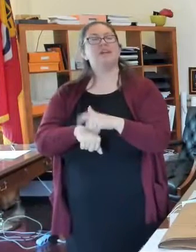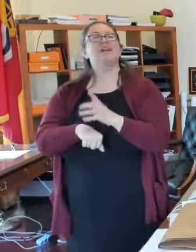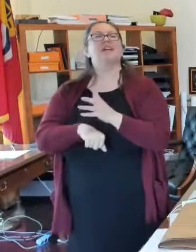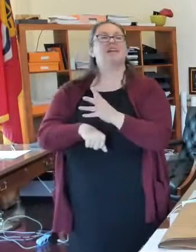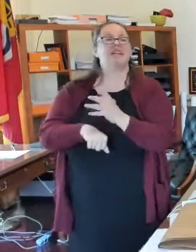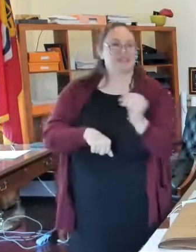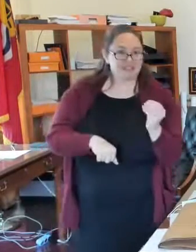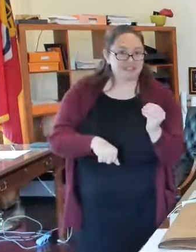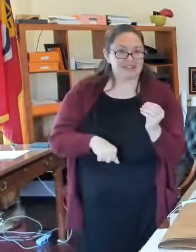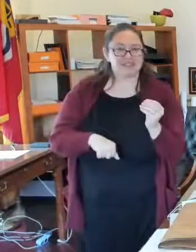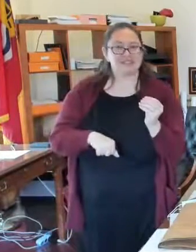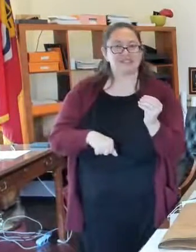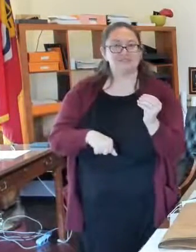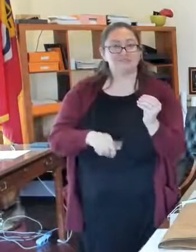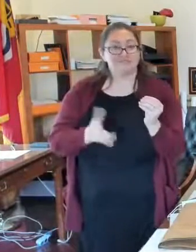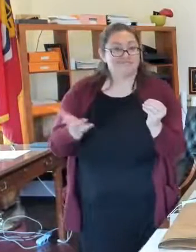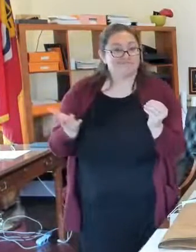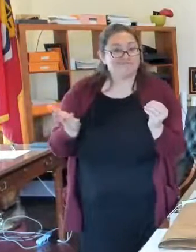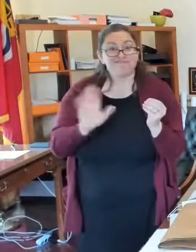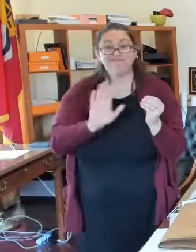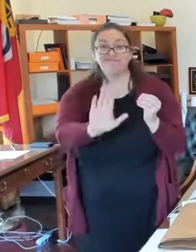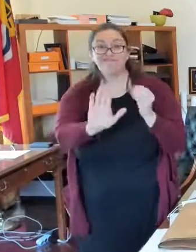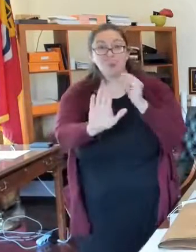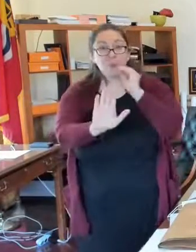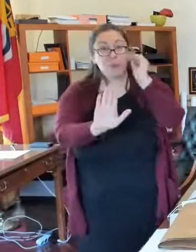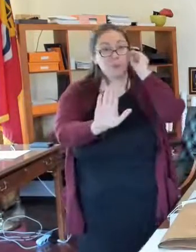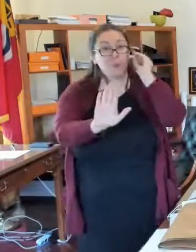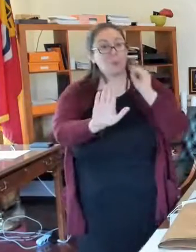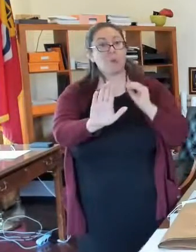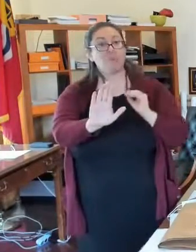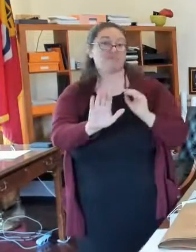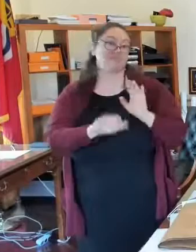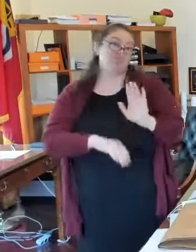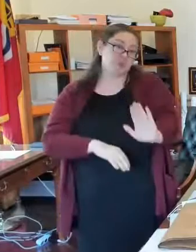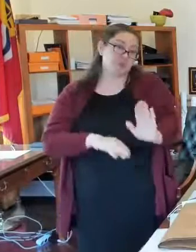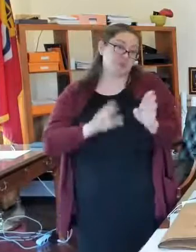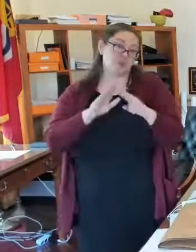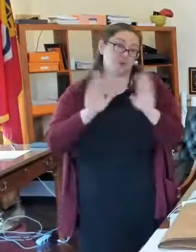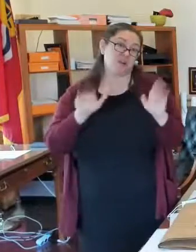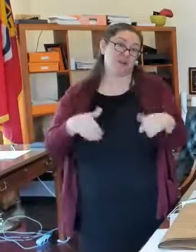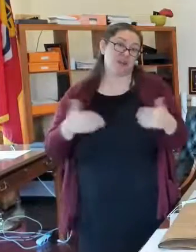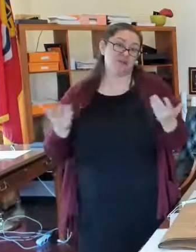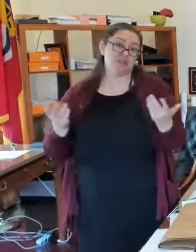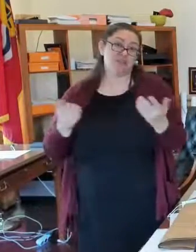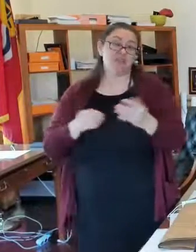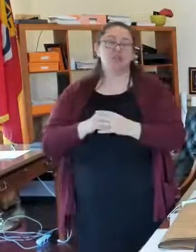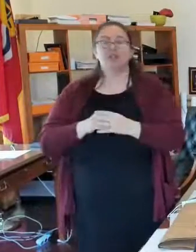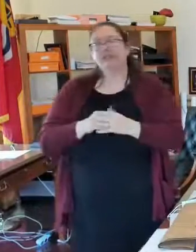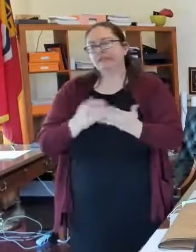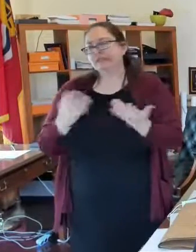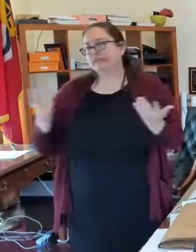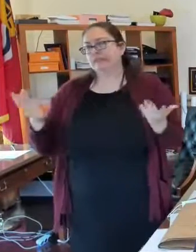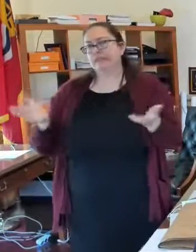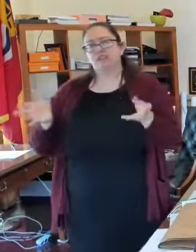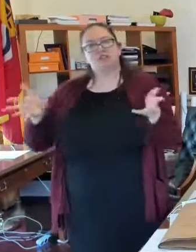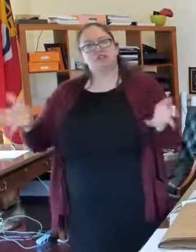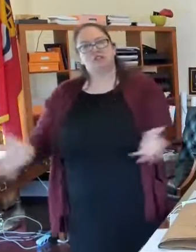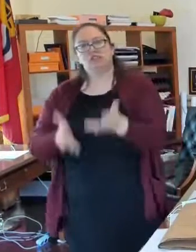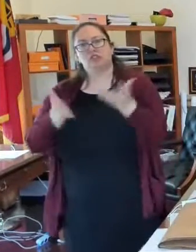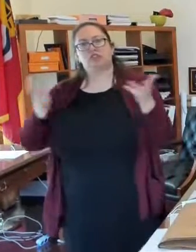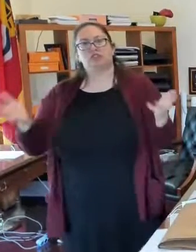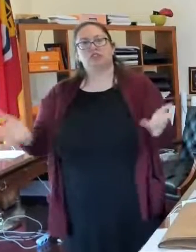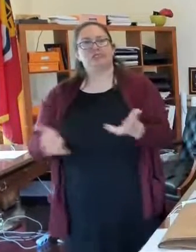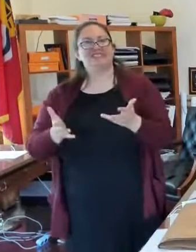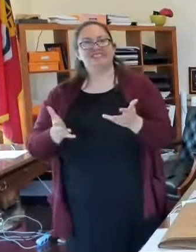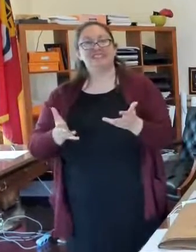understand that it's your home, it's your house. We're just trying to encourage you not